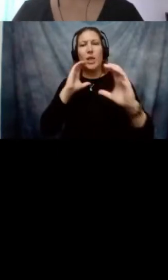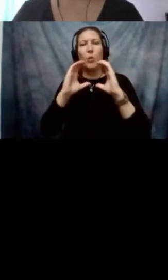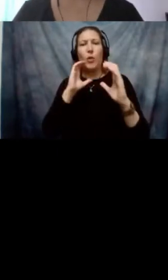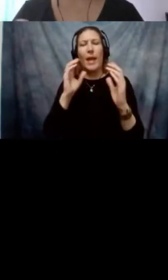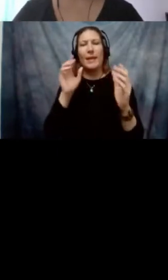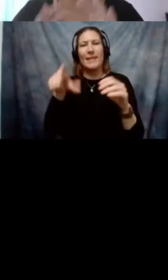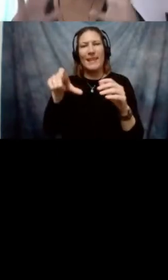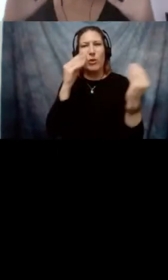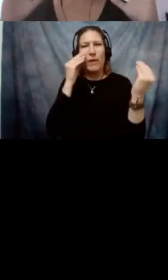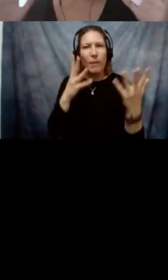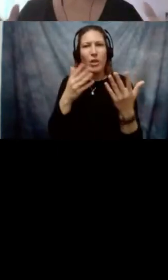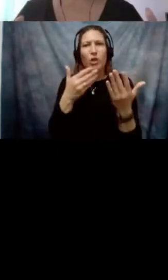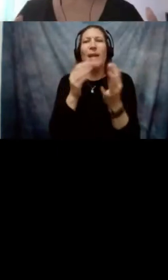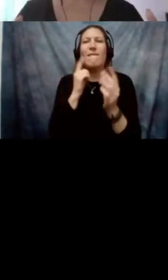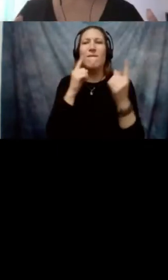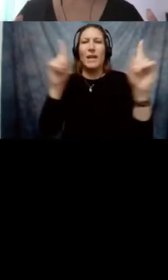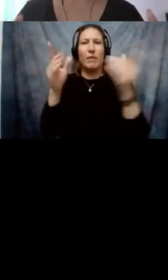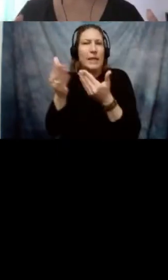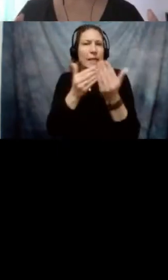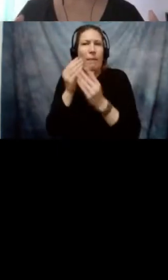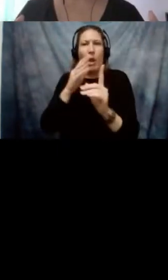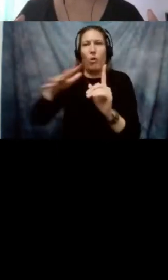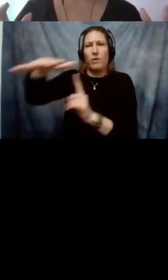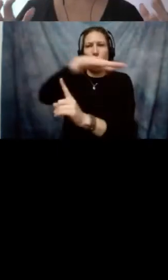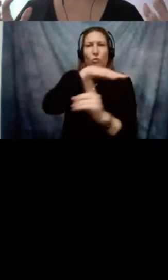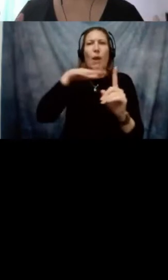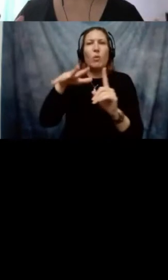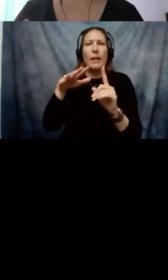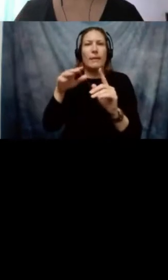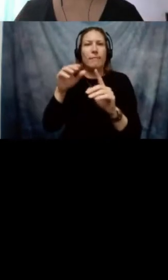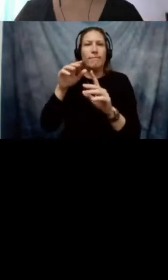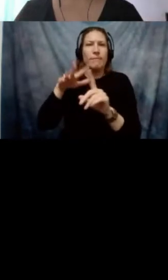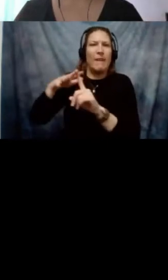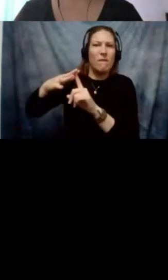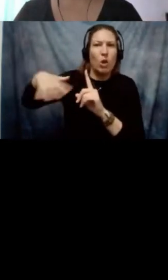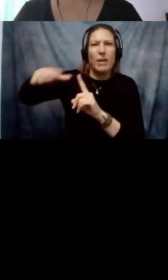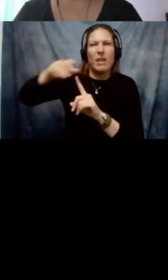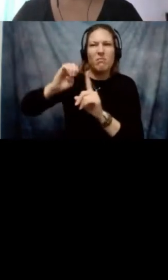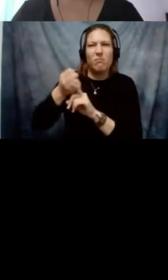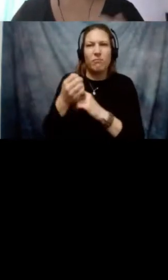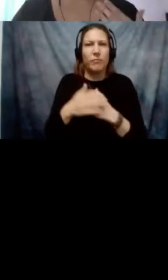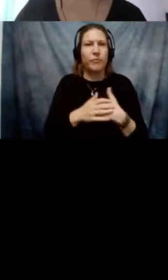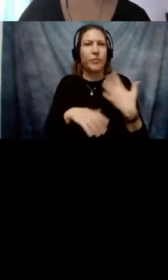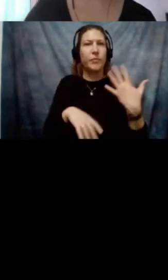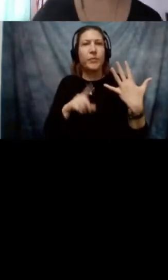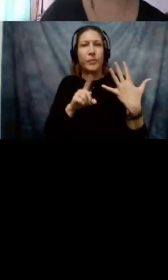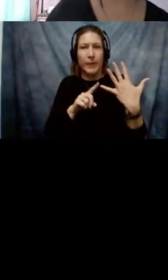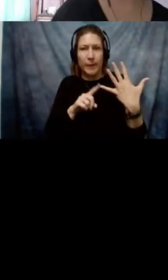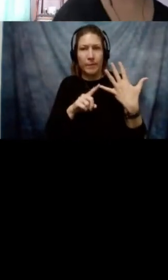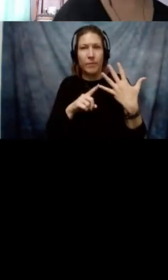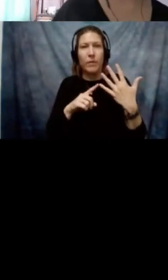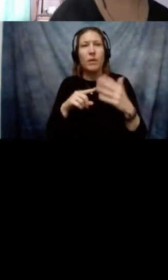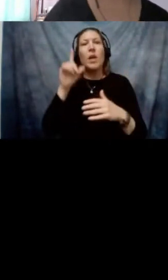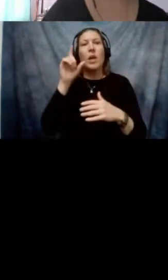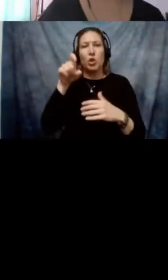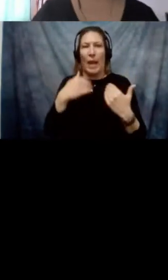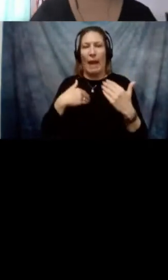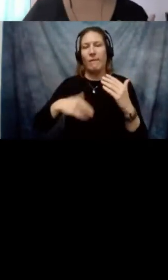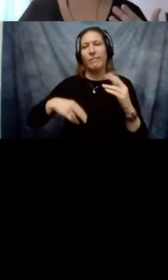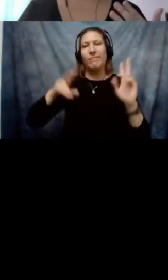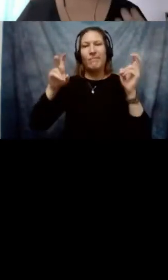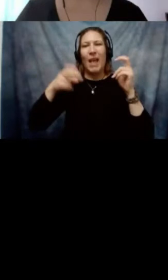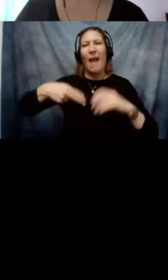regardless of the surrounding conditions or environments. We should have a high tolerance for error, meaning that we should allow